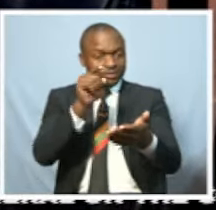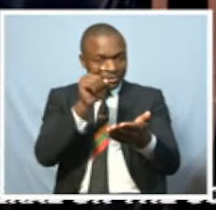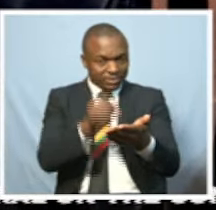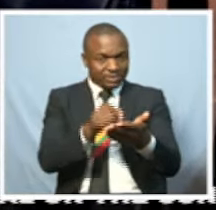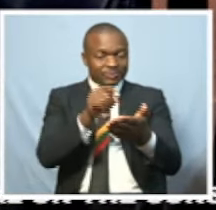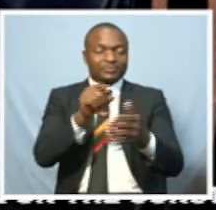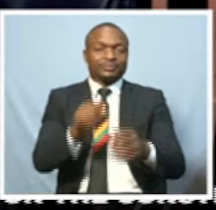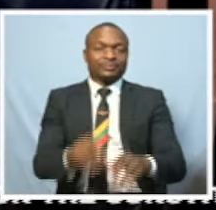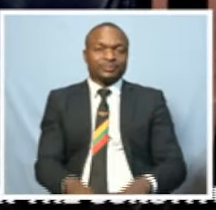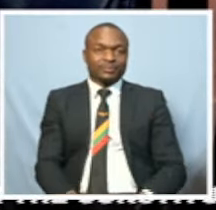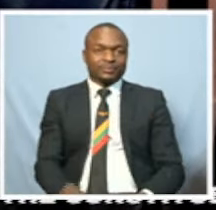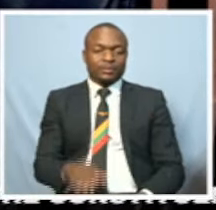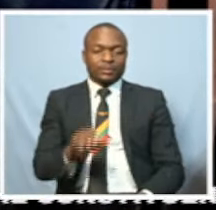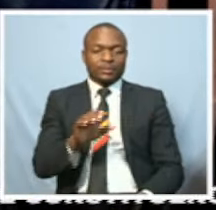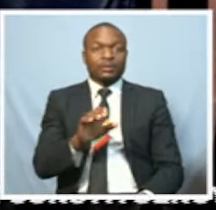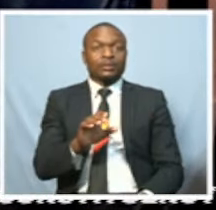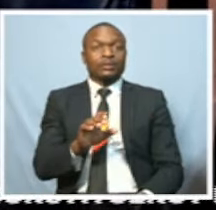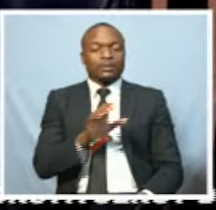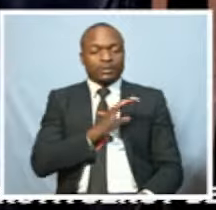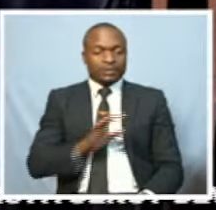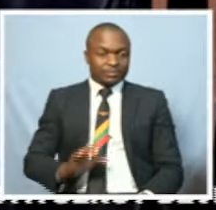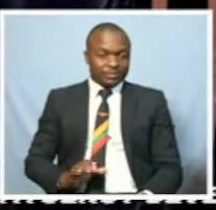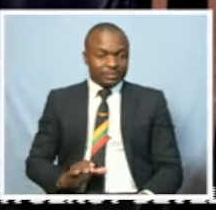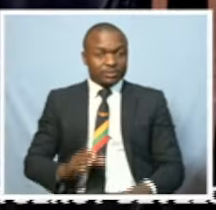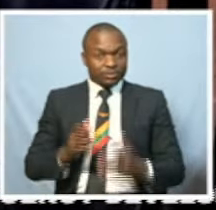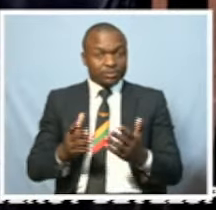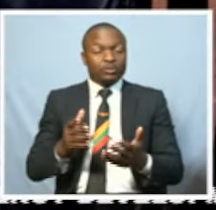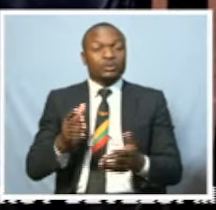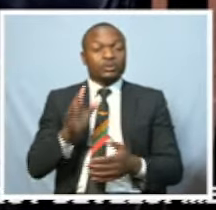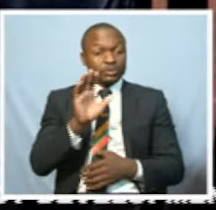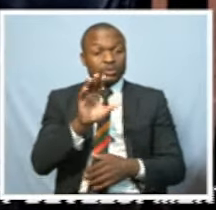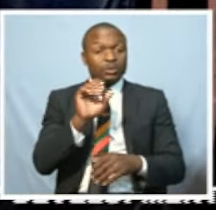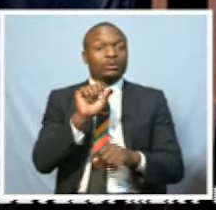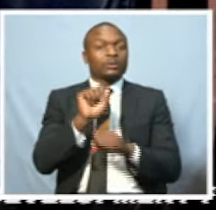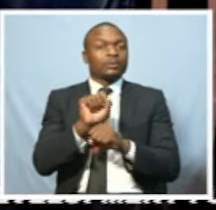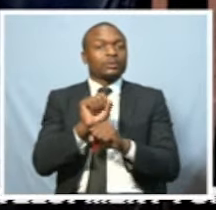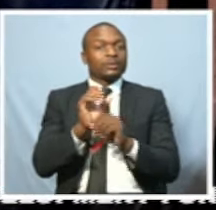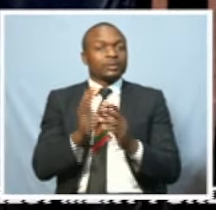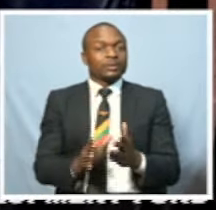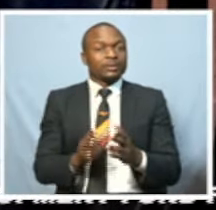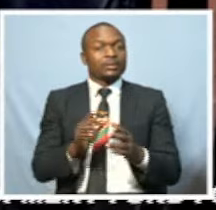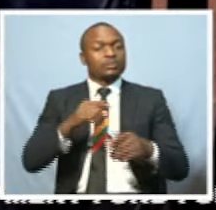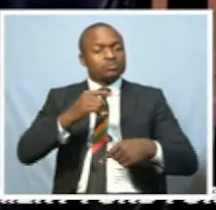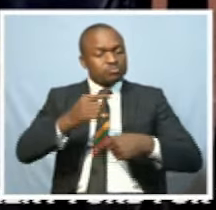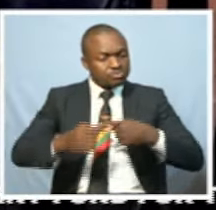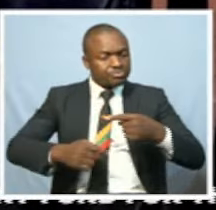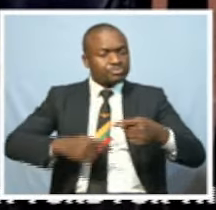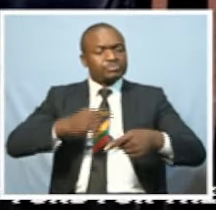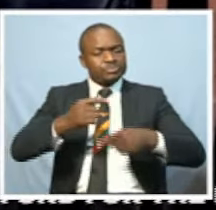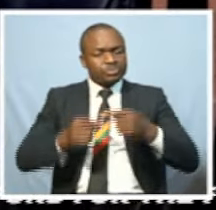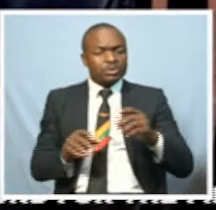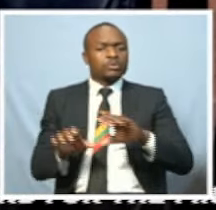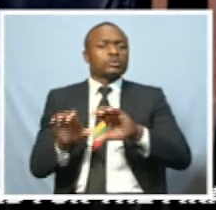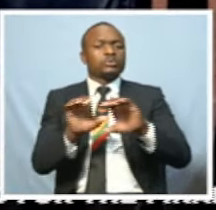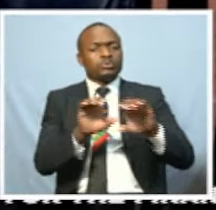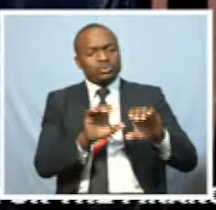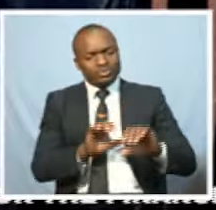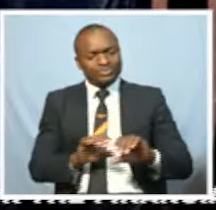particular employee of yours that is just going ahead doing whatever they